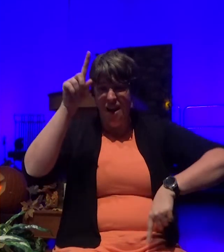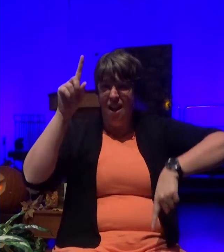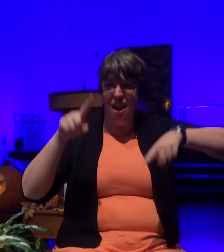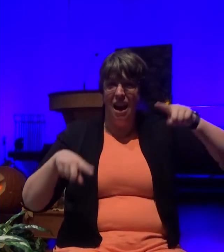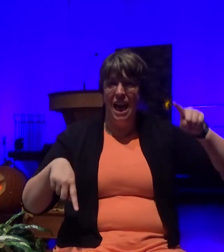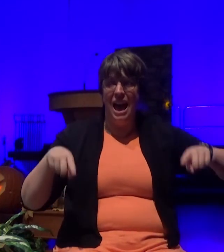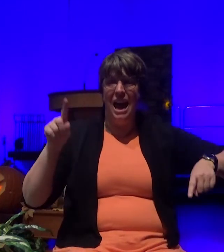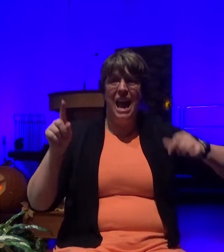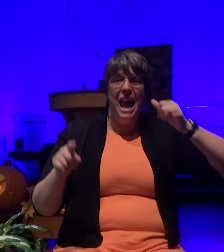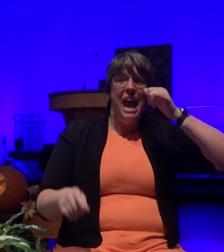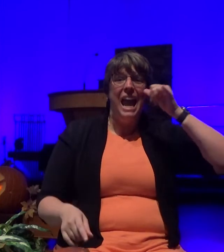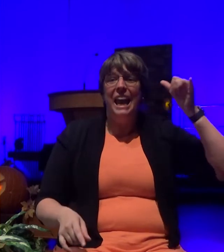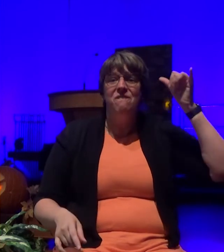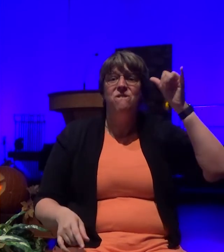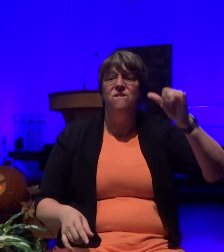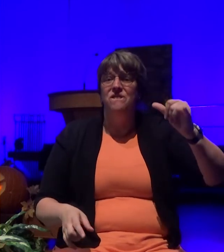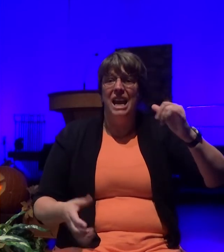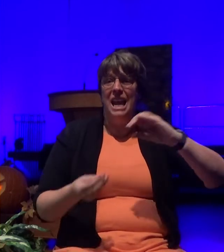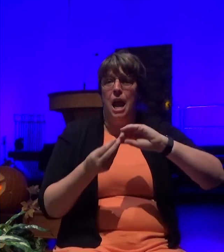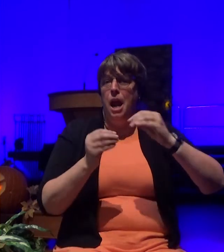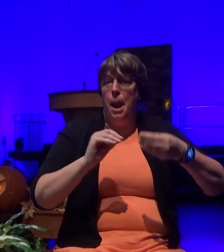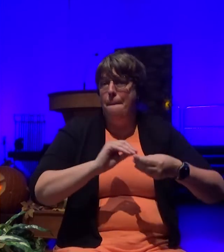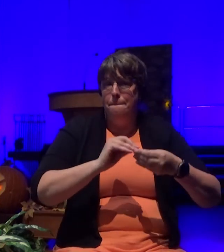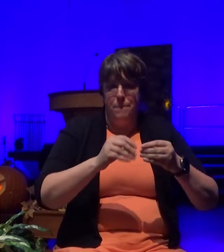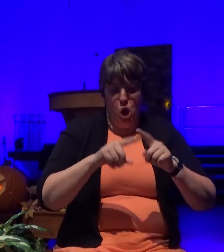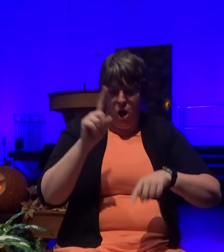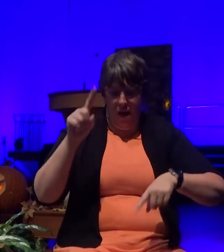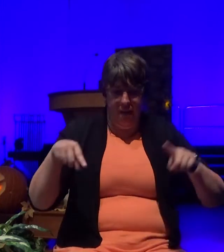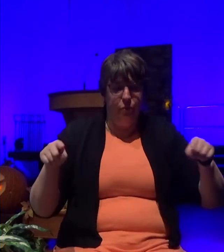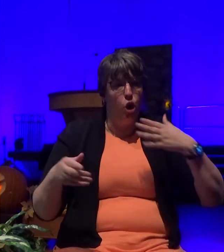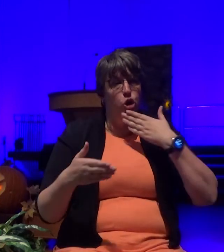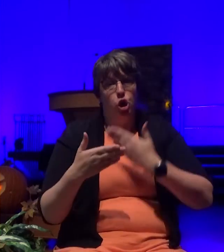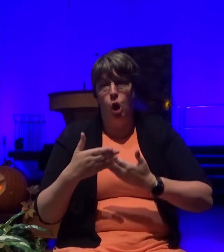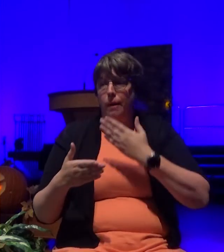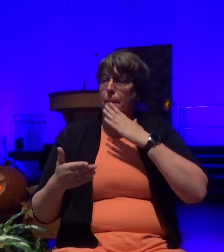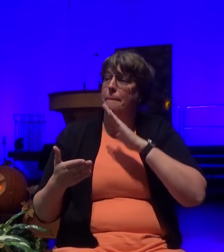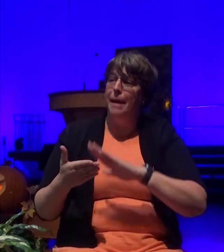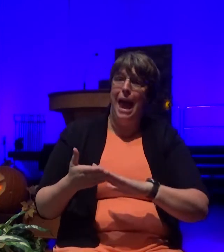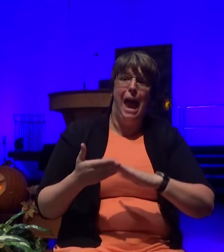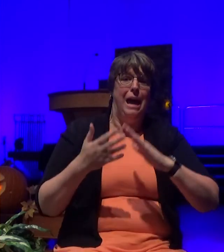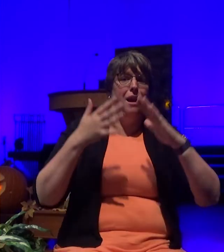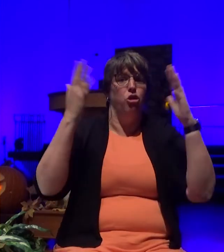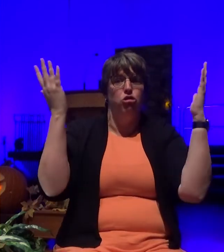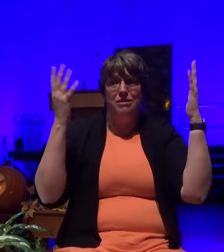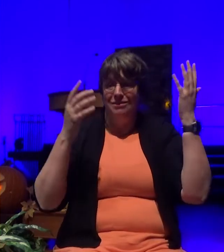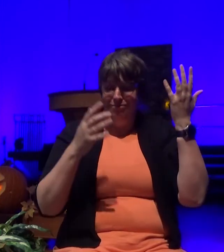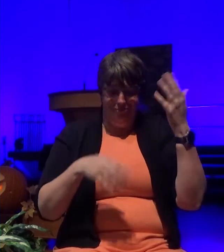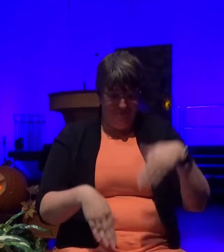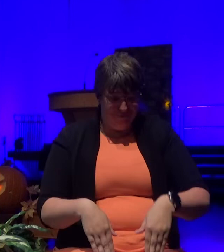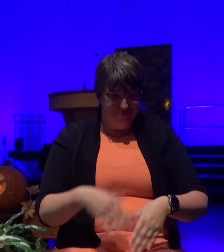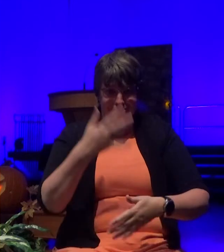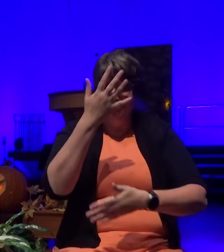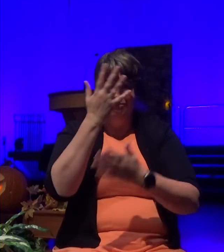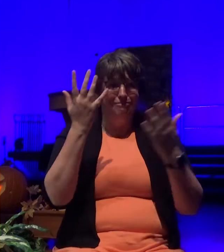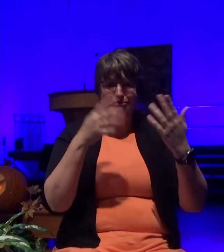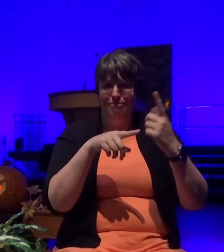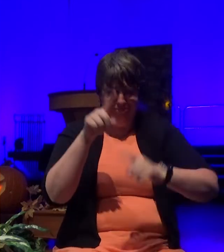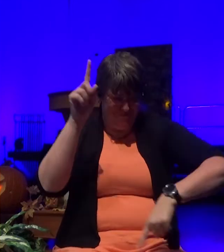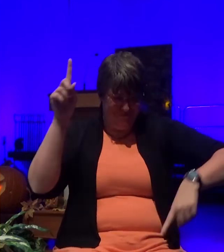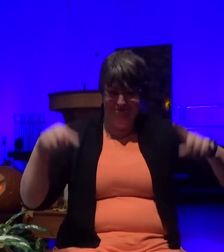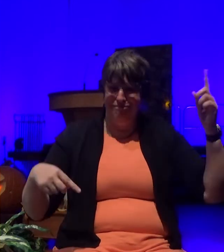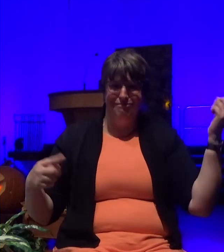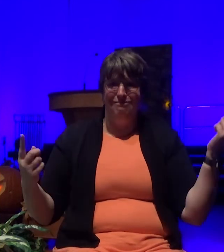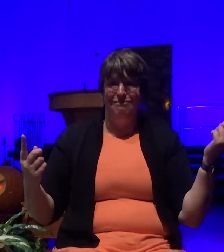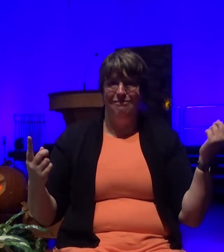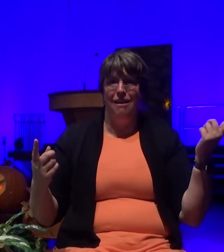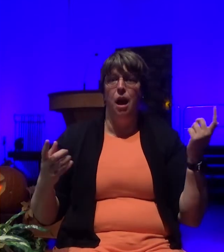but each divinely unique in its own right. Good, bad, high, low, across, above, and beneath are all one to